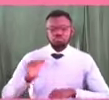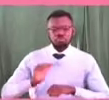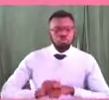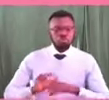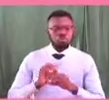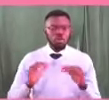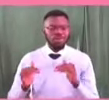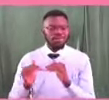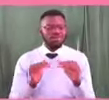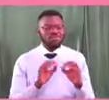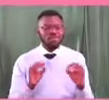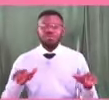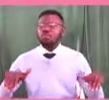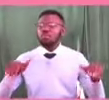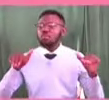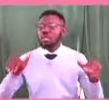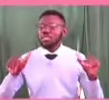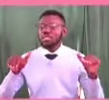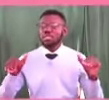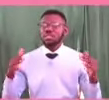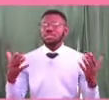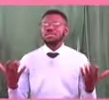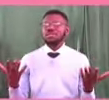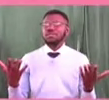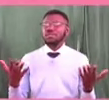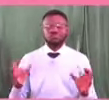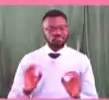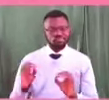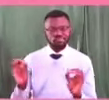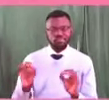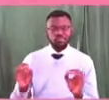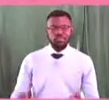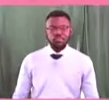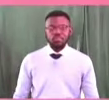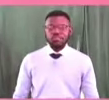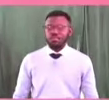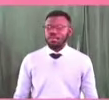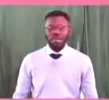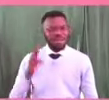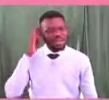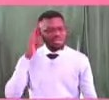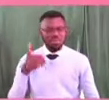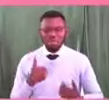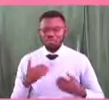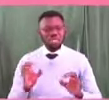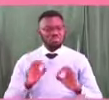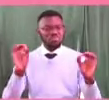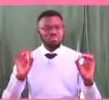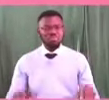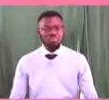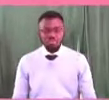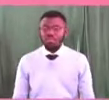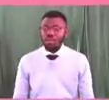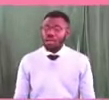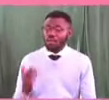to wait even for a moment, for whatever reason. And that is